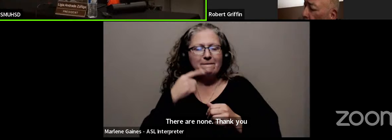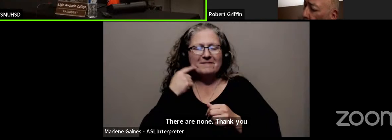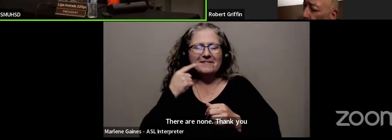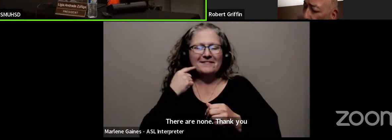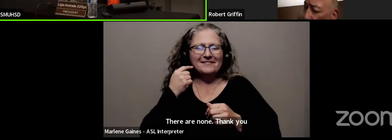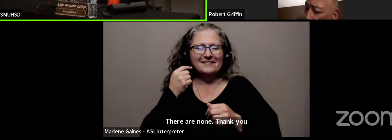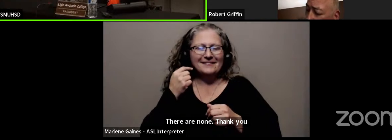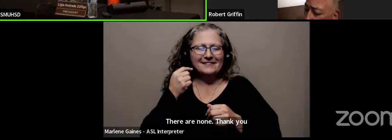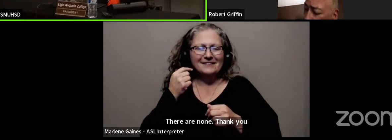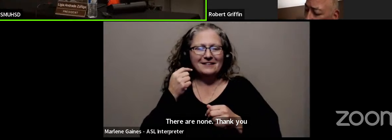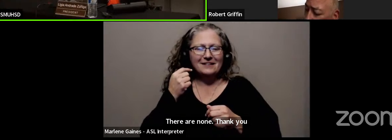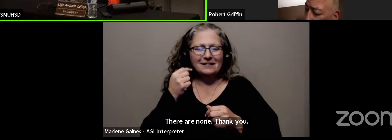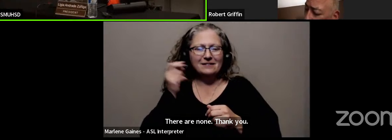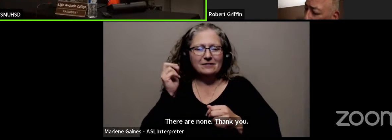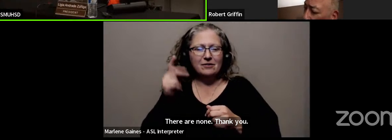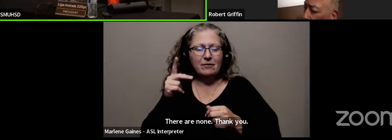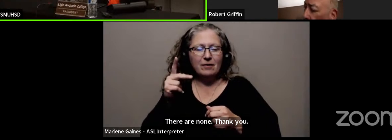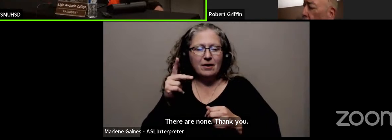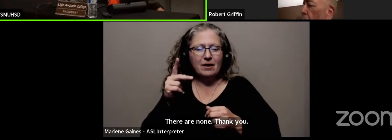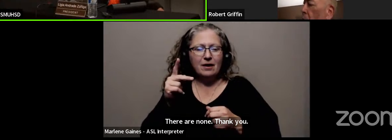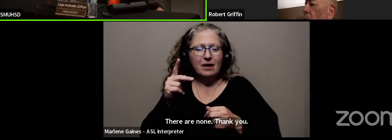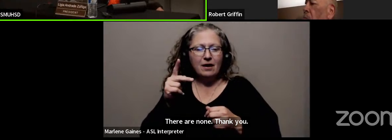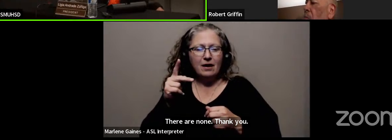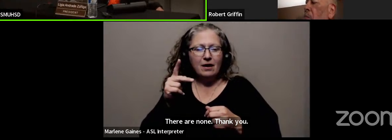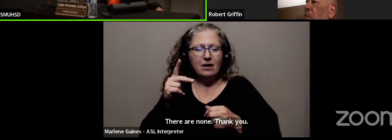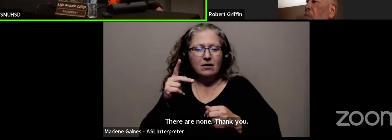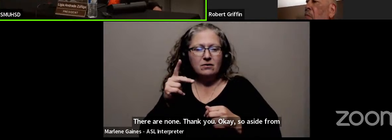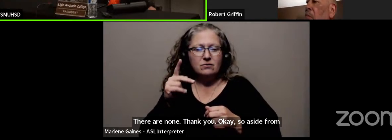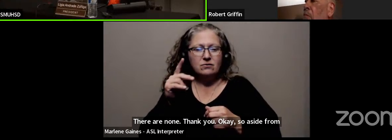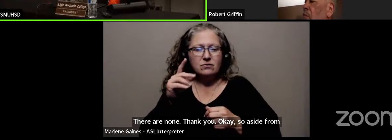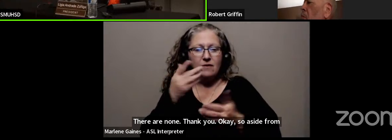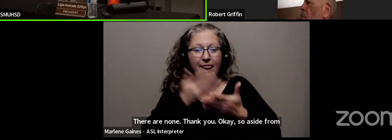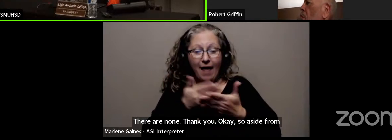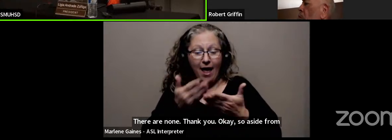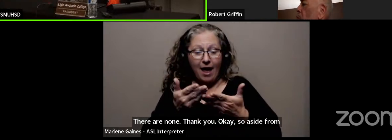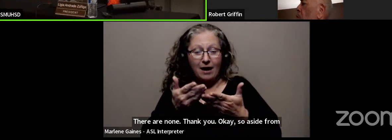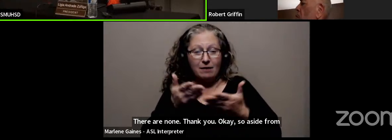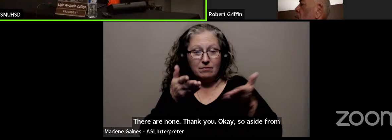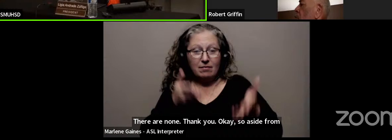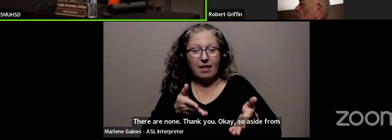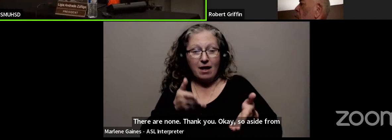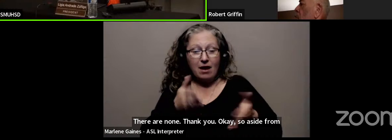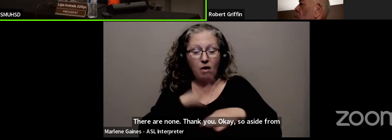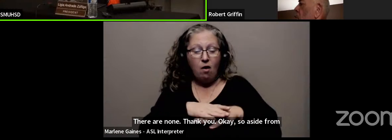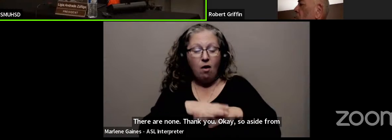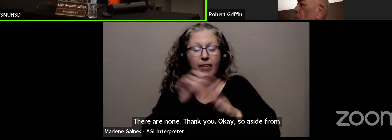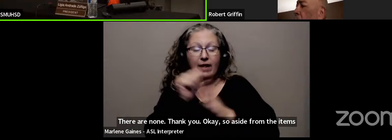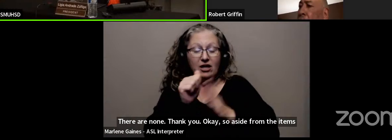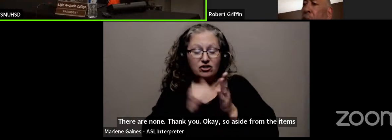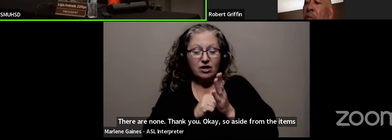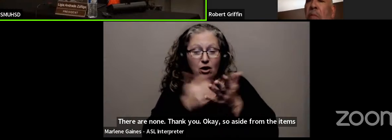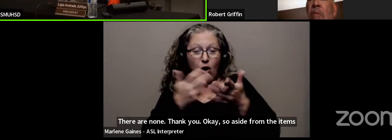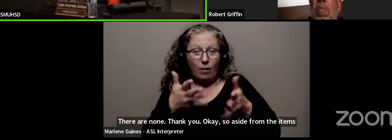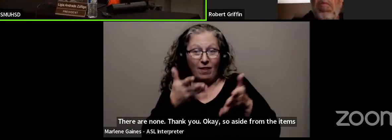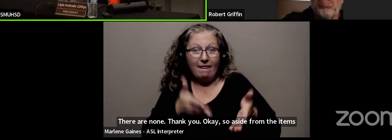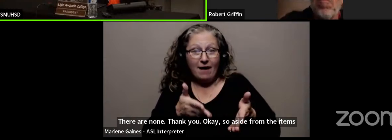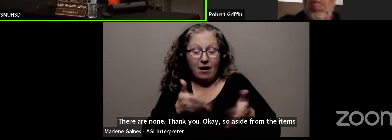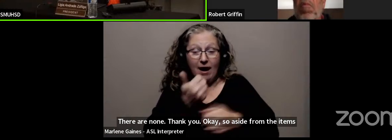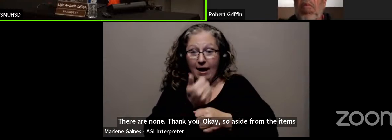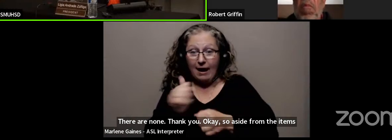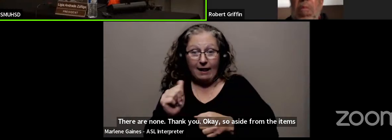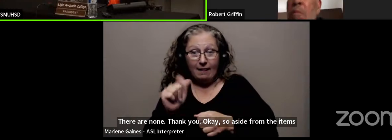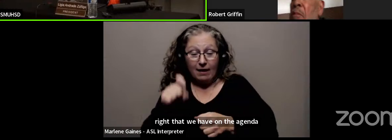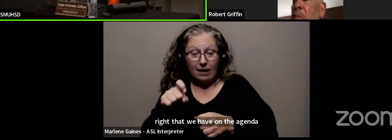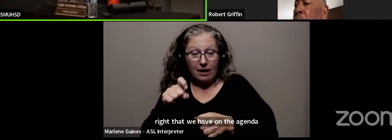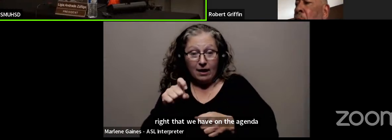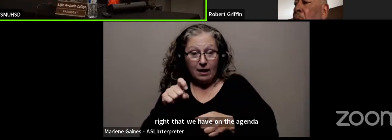Um, okay, so aside from the items, right, that we have on the agenda already, is there anything